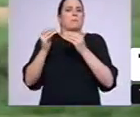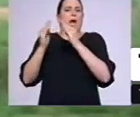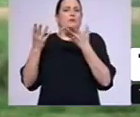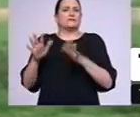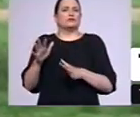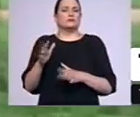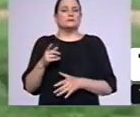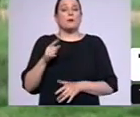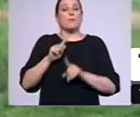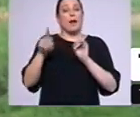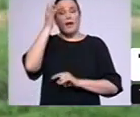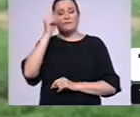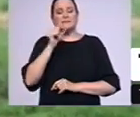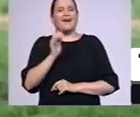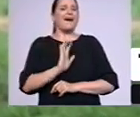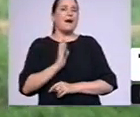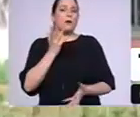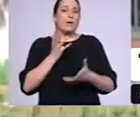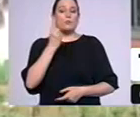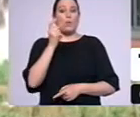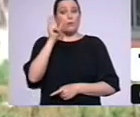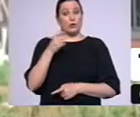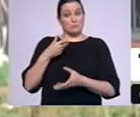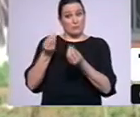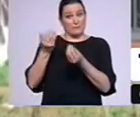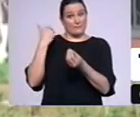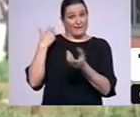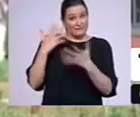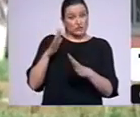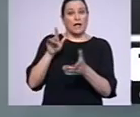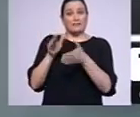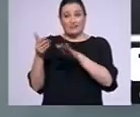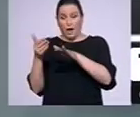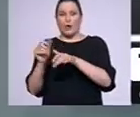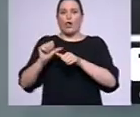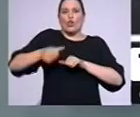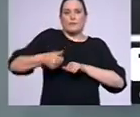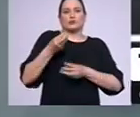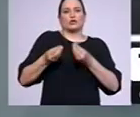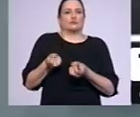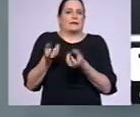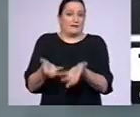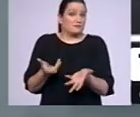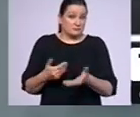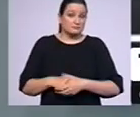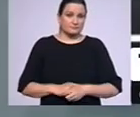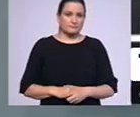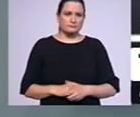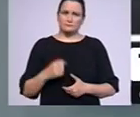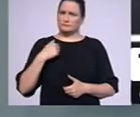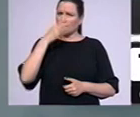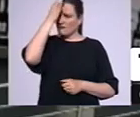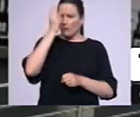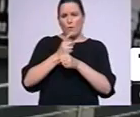insists this may just be a case of a sole claimant dying and leaving the home to their children. Our allocation indeed has prioritized